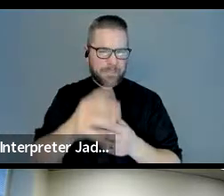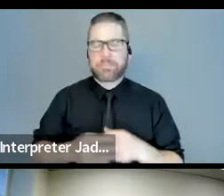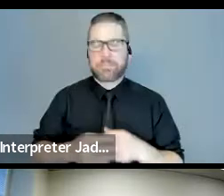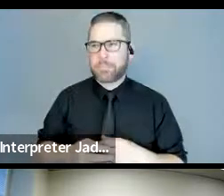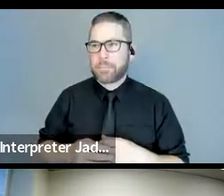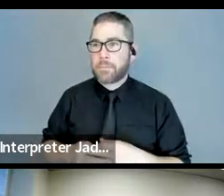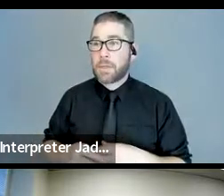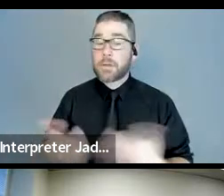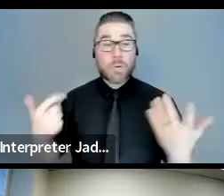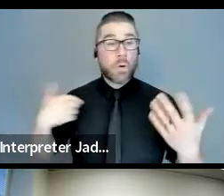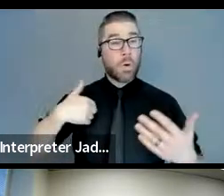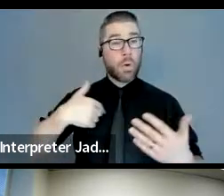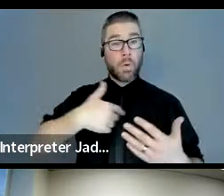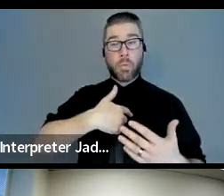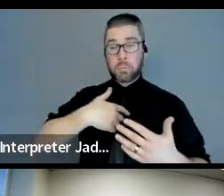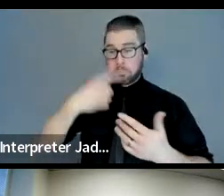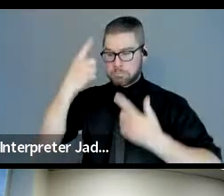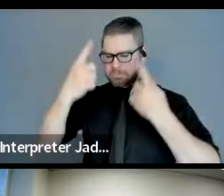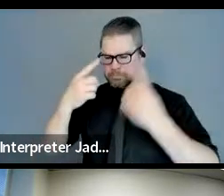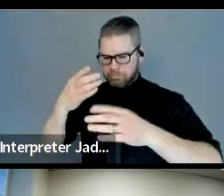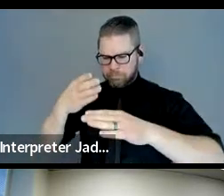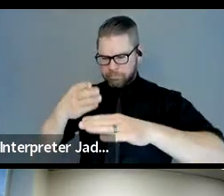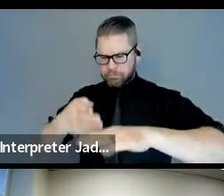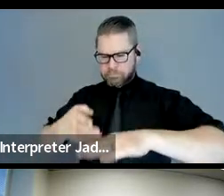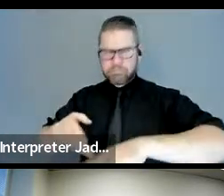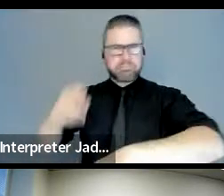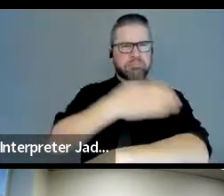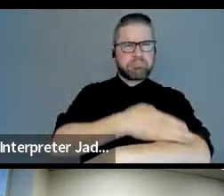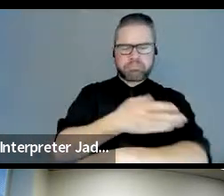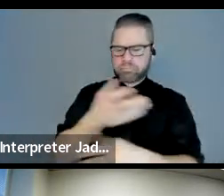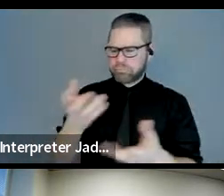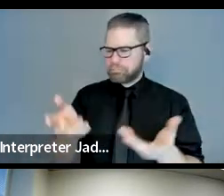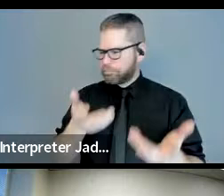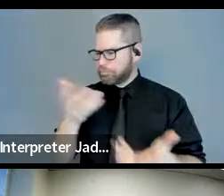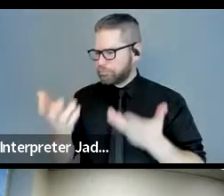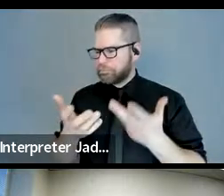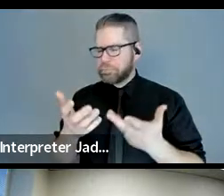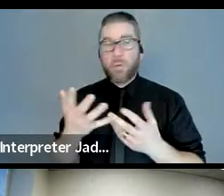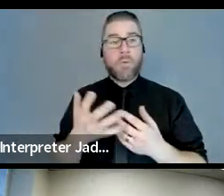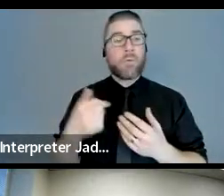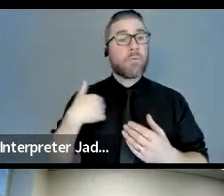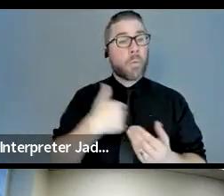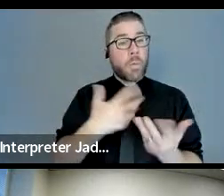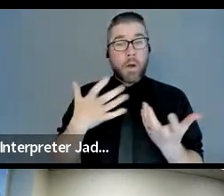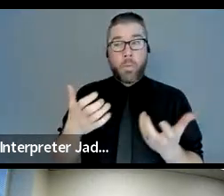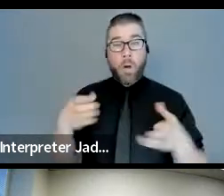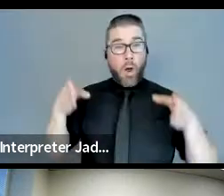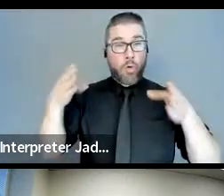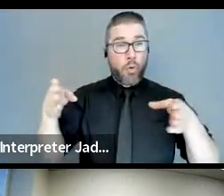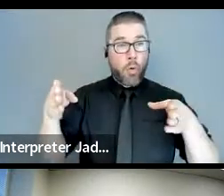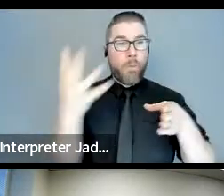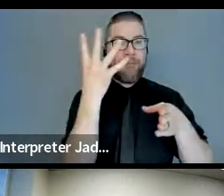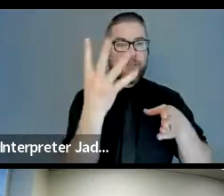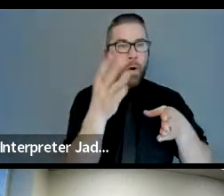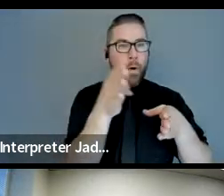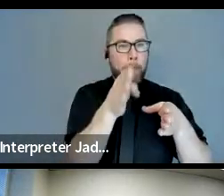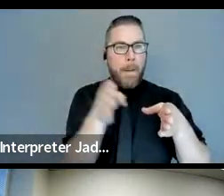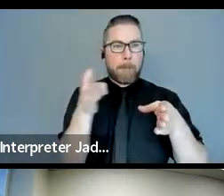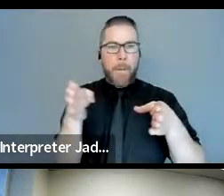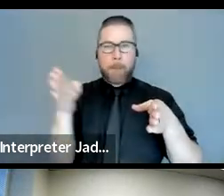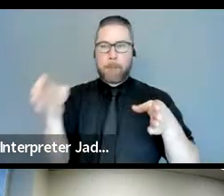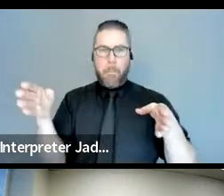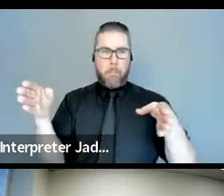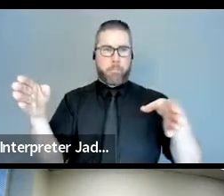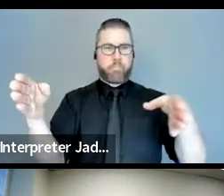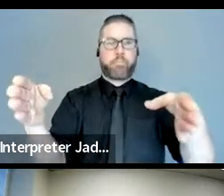we are looking at a general 4-lane section on Washington Street for